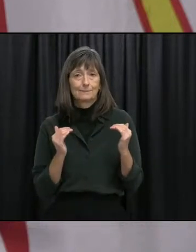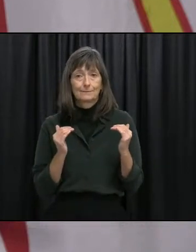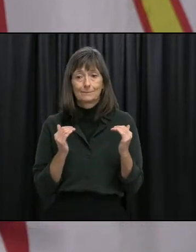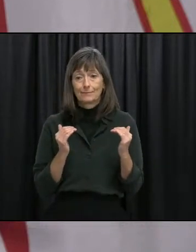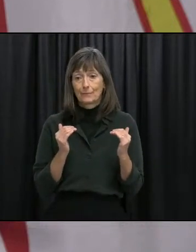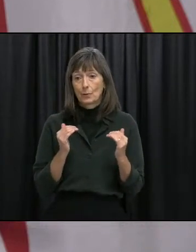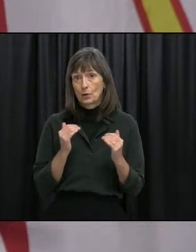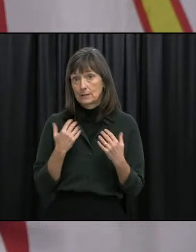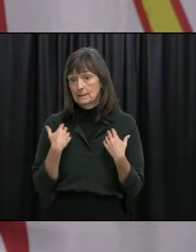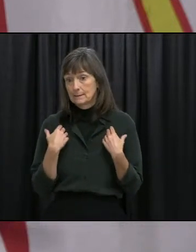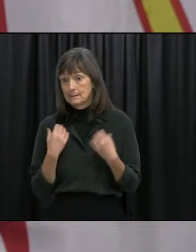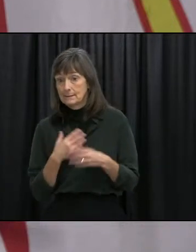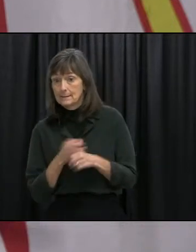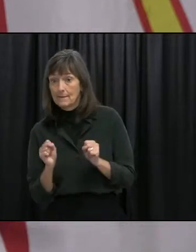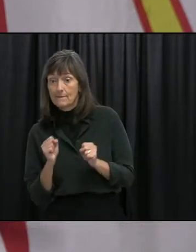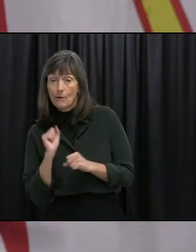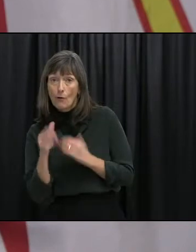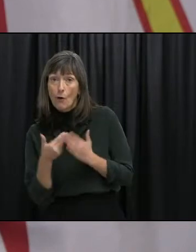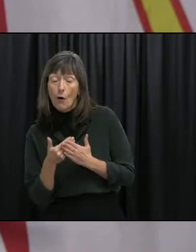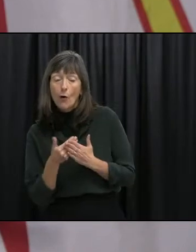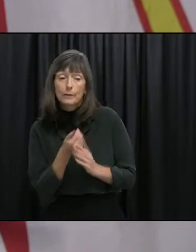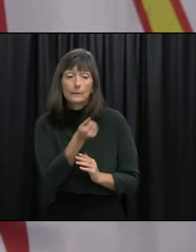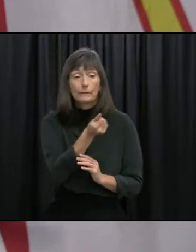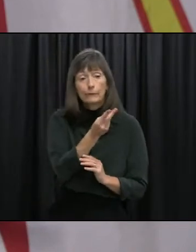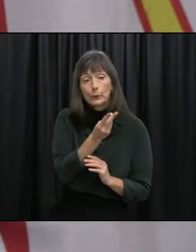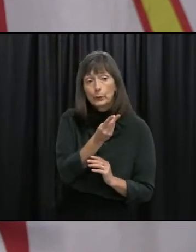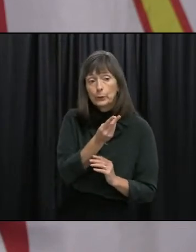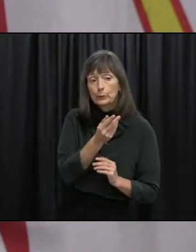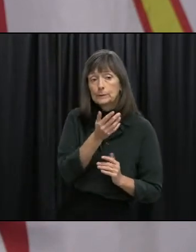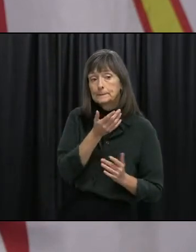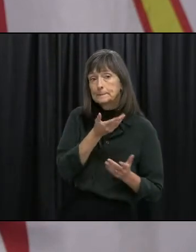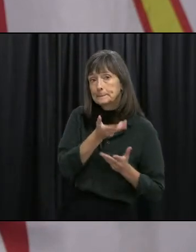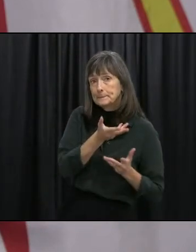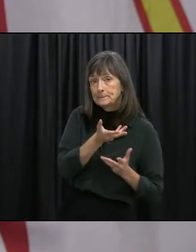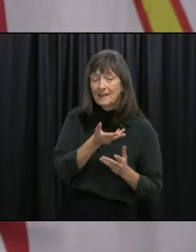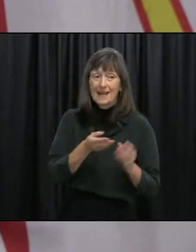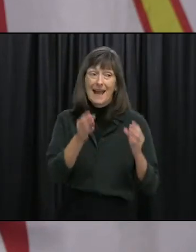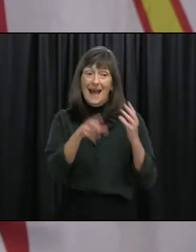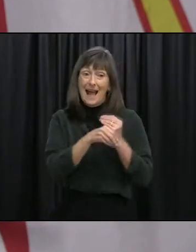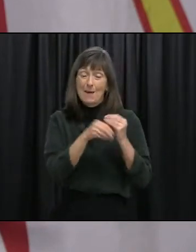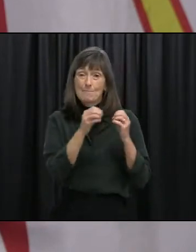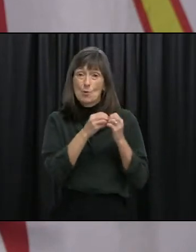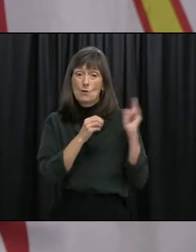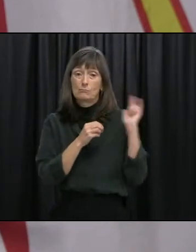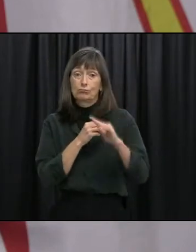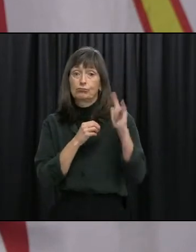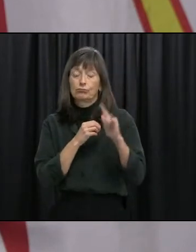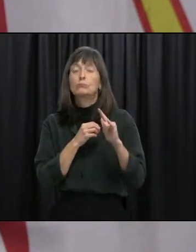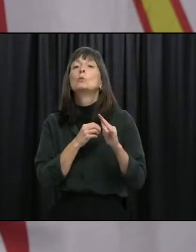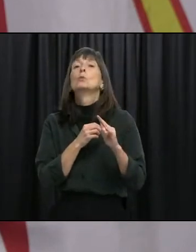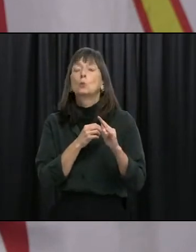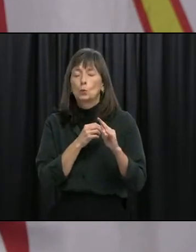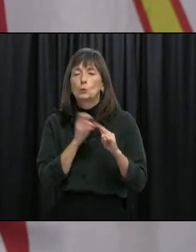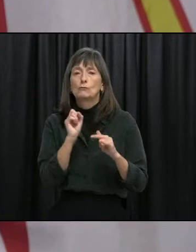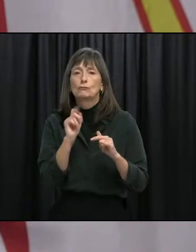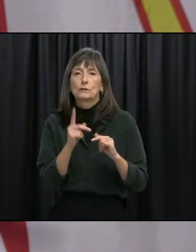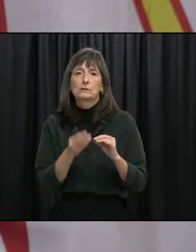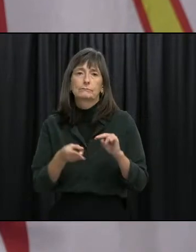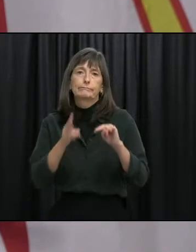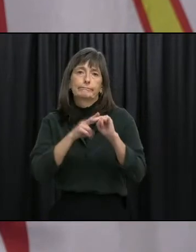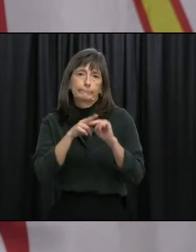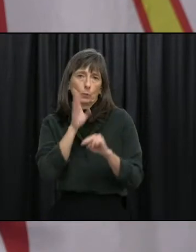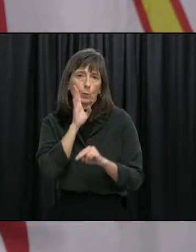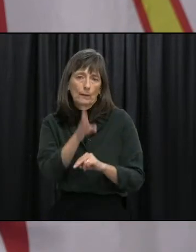and so the risk with more people coming in would be significant. Well, would be higher, and not